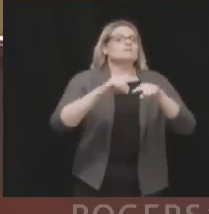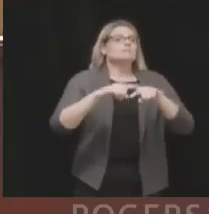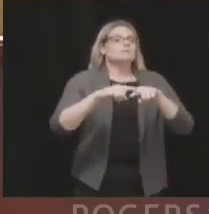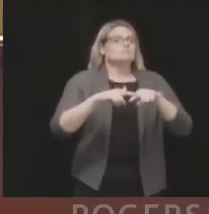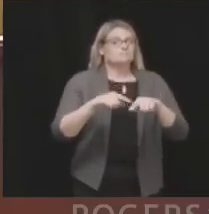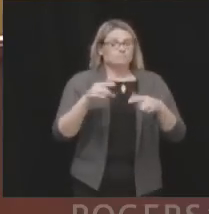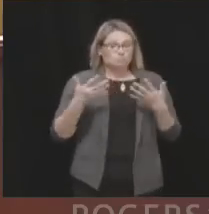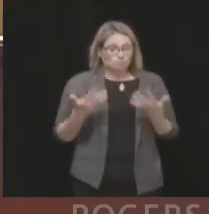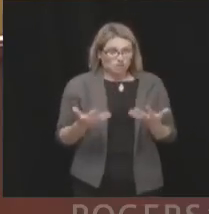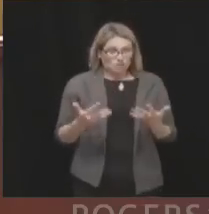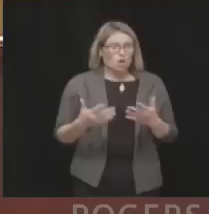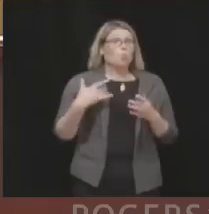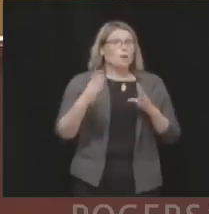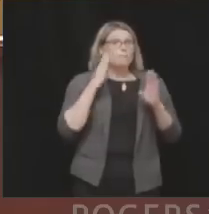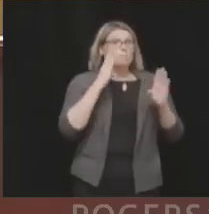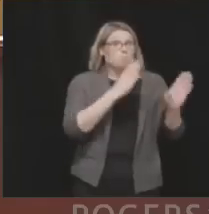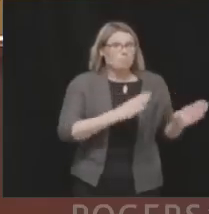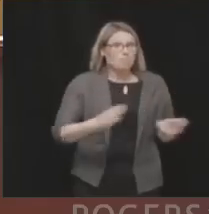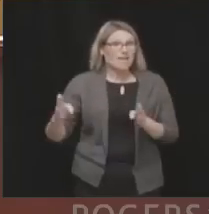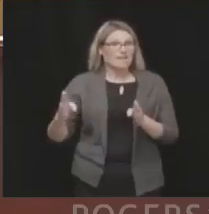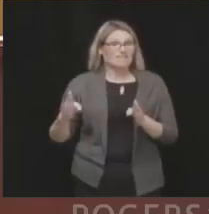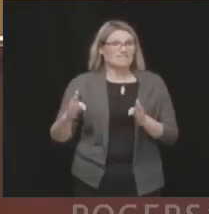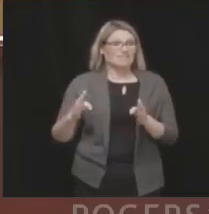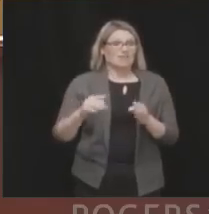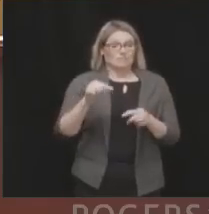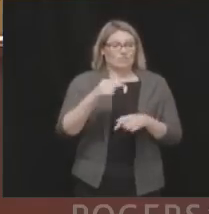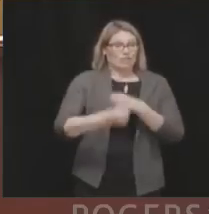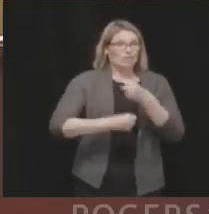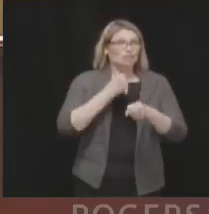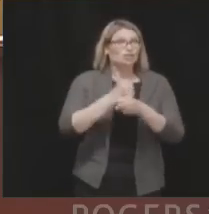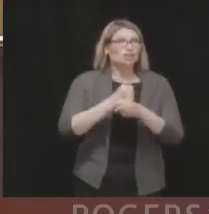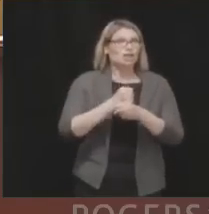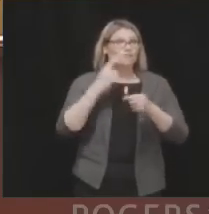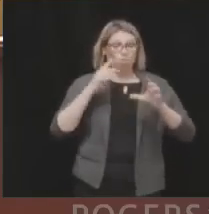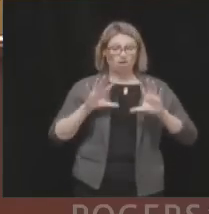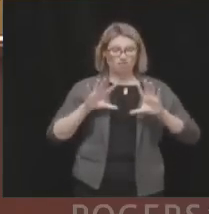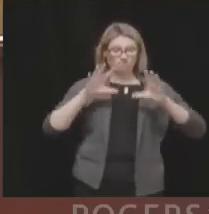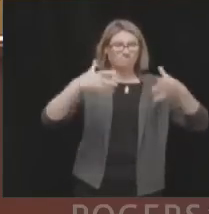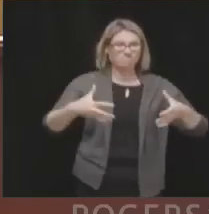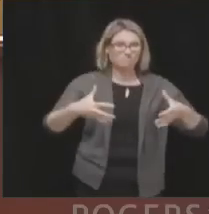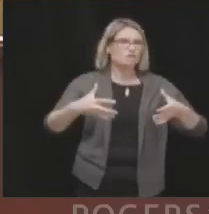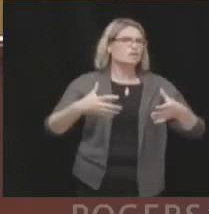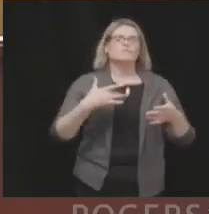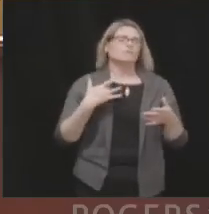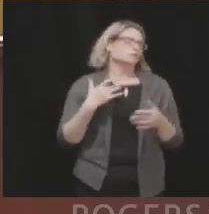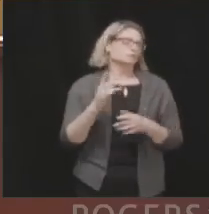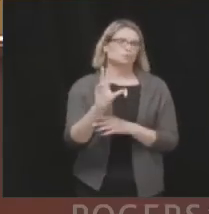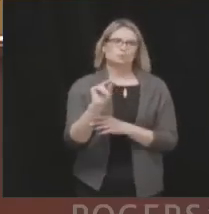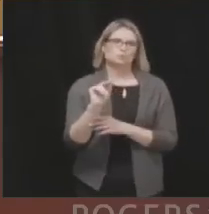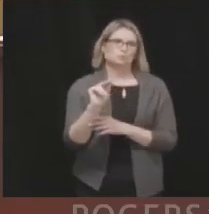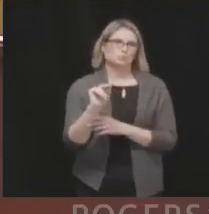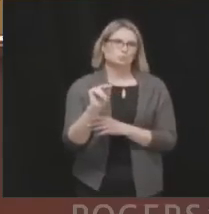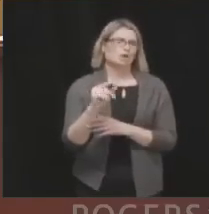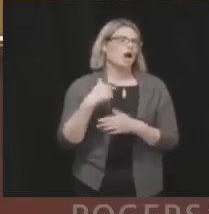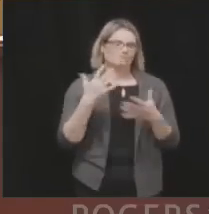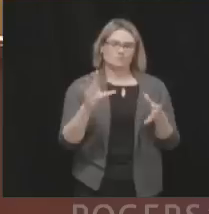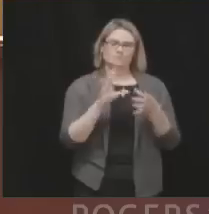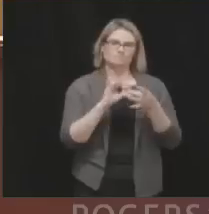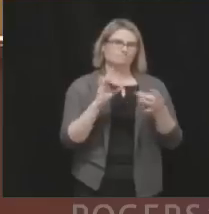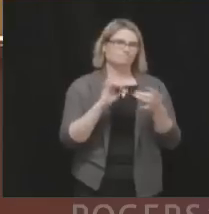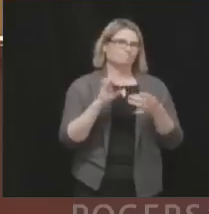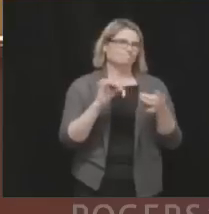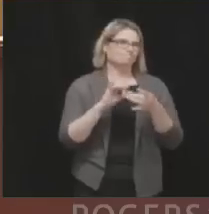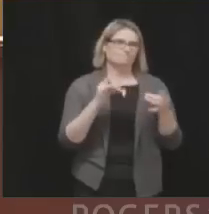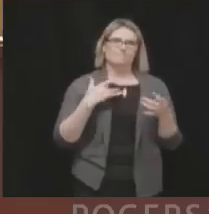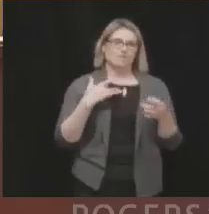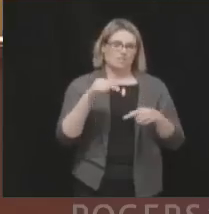and things will look differently in the next year at this time. But at this stage, we're basing on the decisions on the facts we have. Mr.